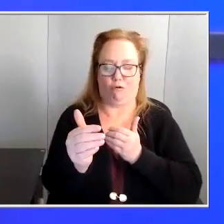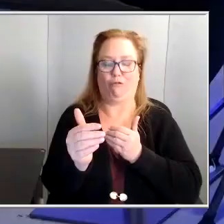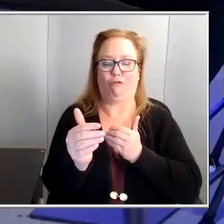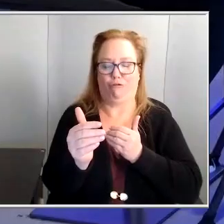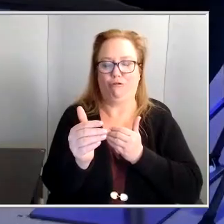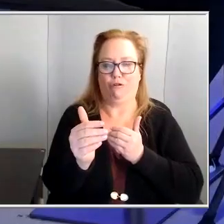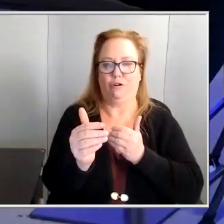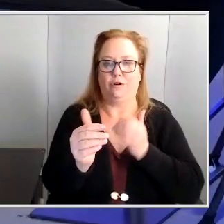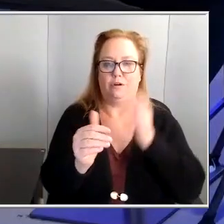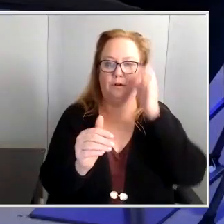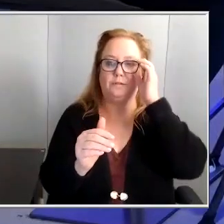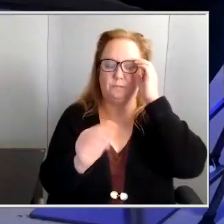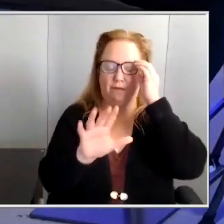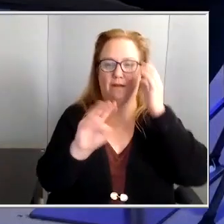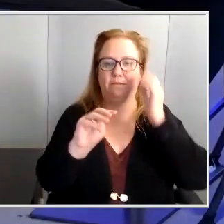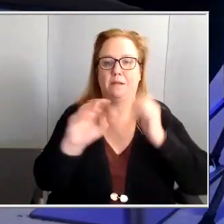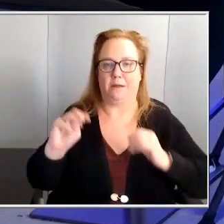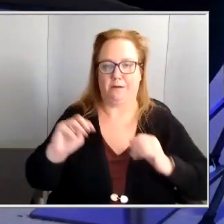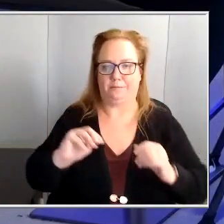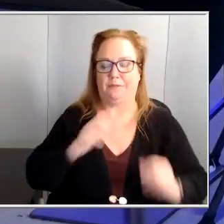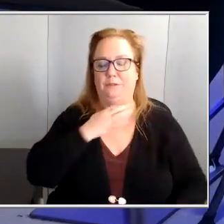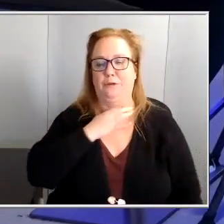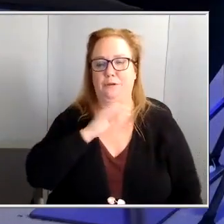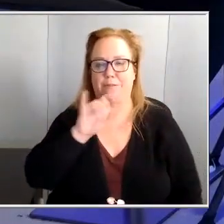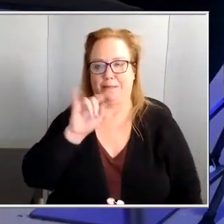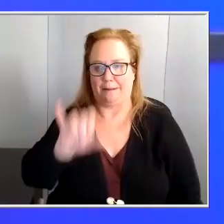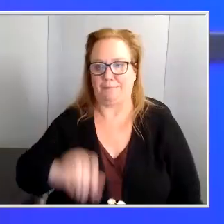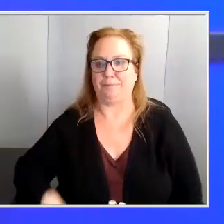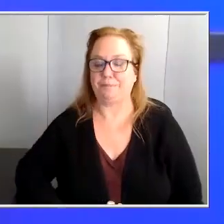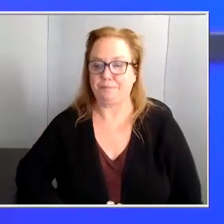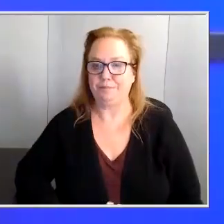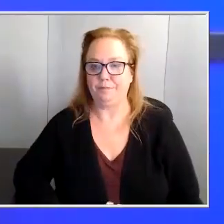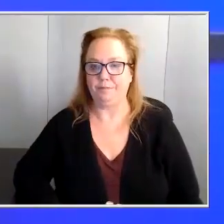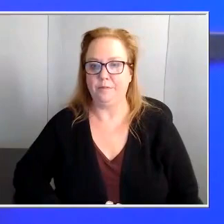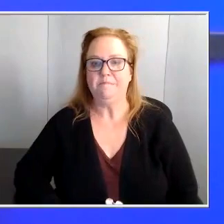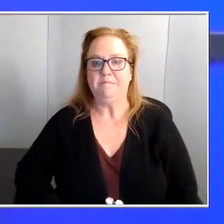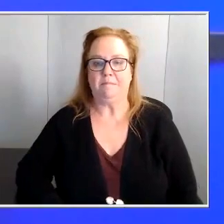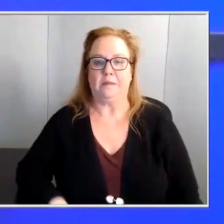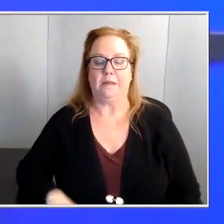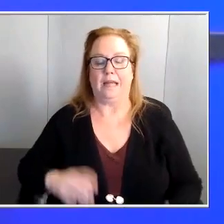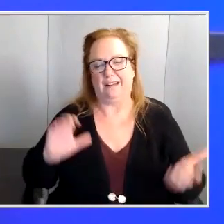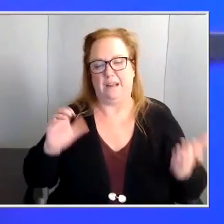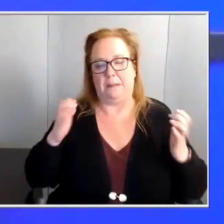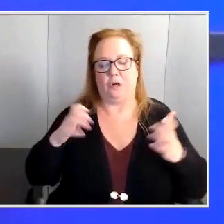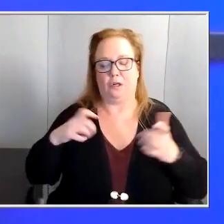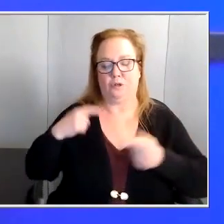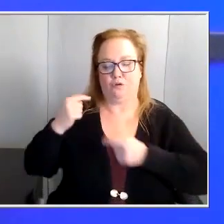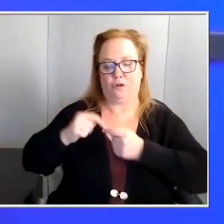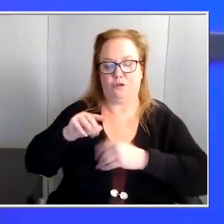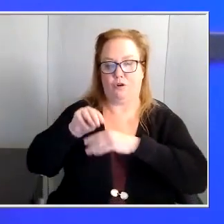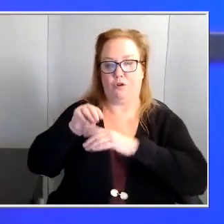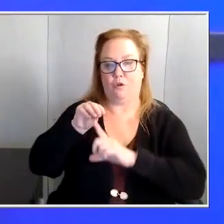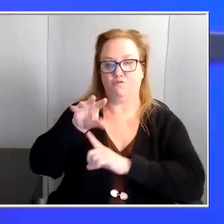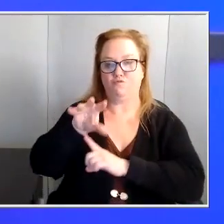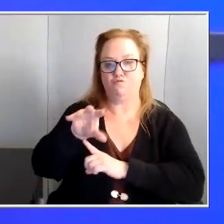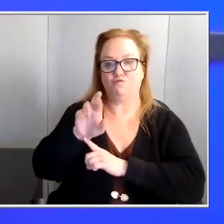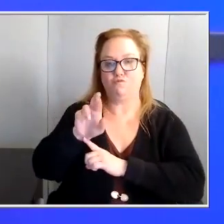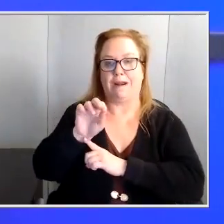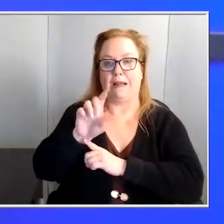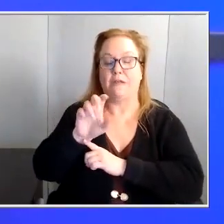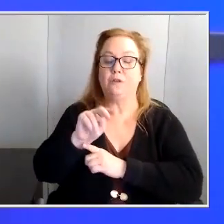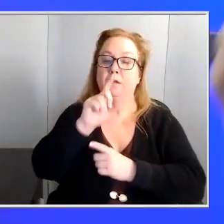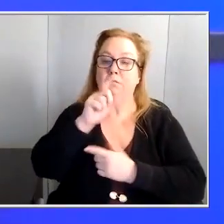5 millimeter thing. Absolutely. I was curious about that. Yep. Yeah. To traditional radiation. It will still be very interesting